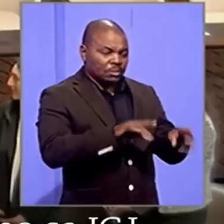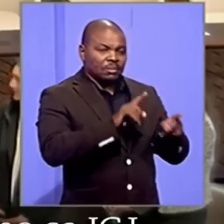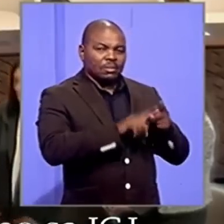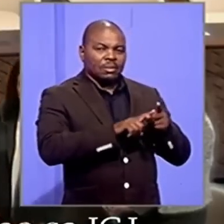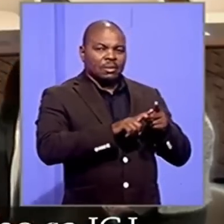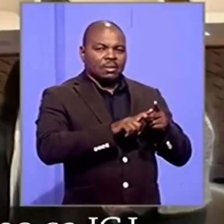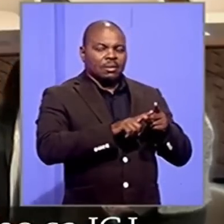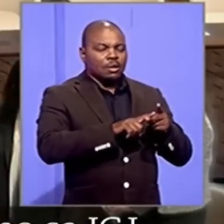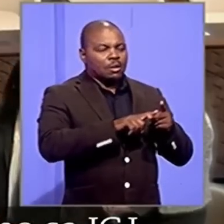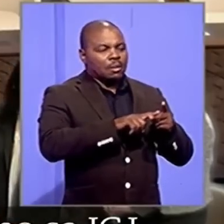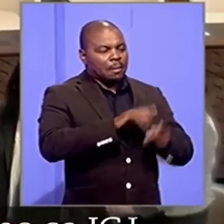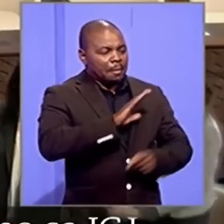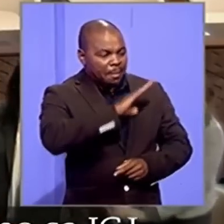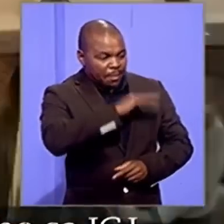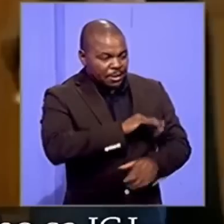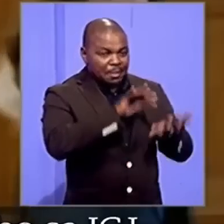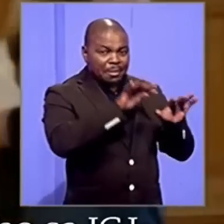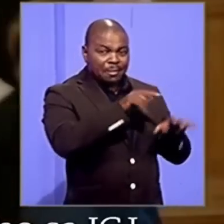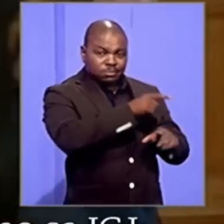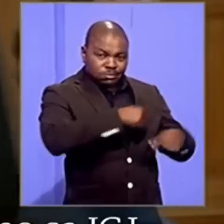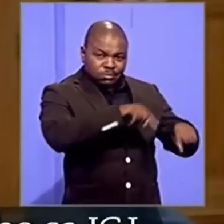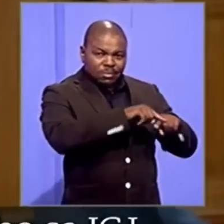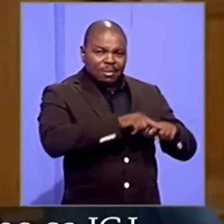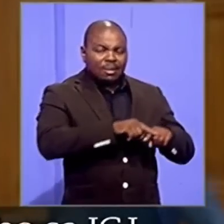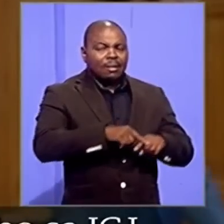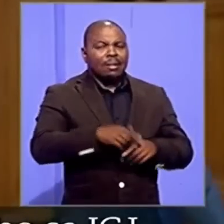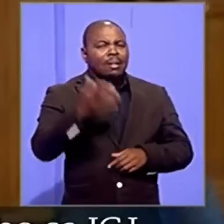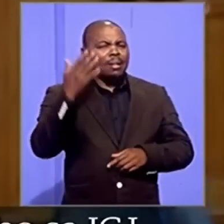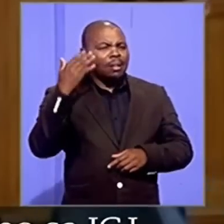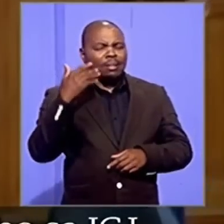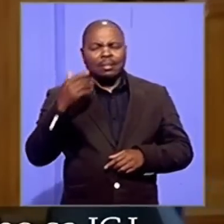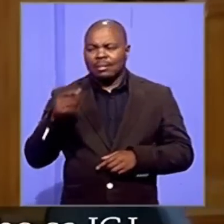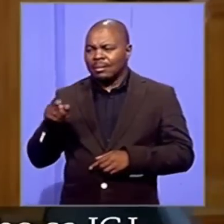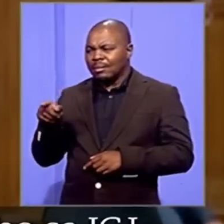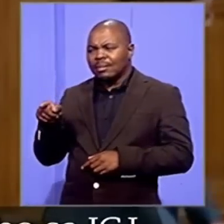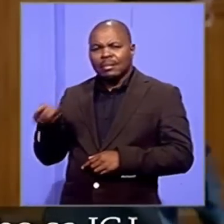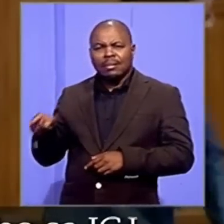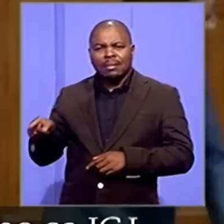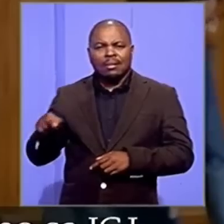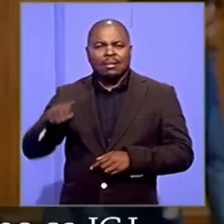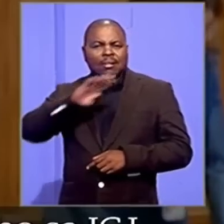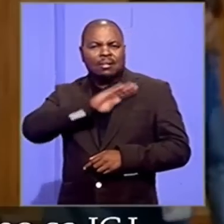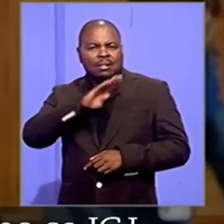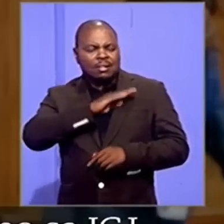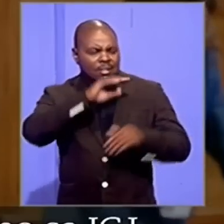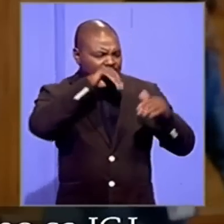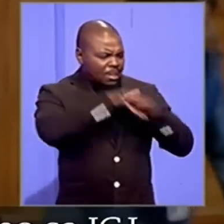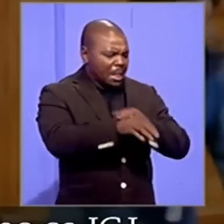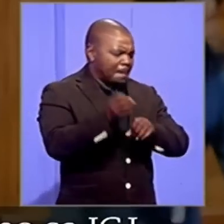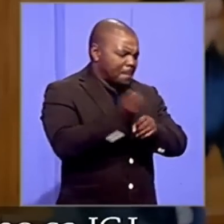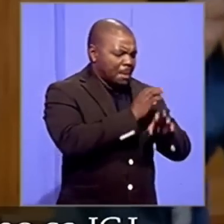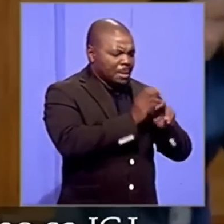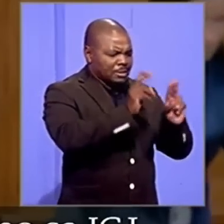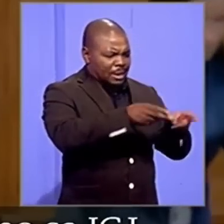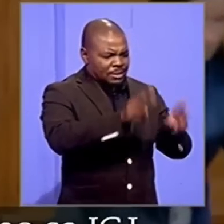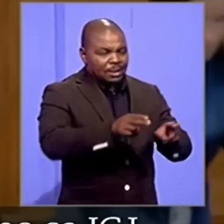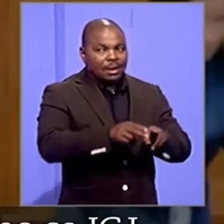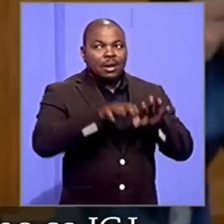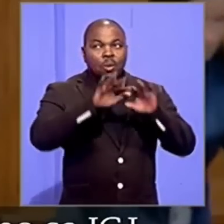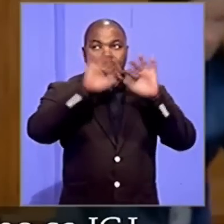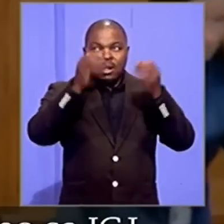ba Palestina ba neng ba bolawa ke sesole sa Israel. Afrika Borwa ha ya ka